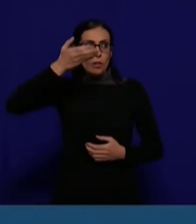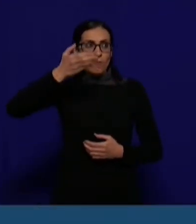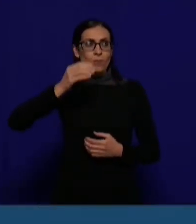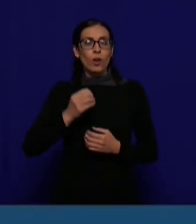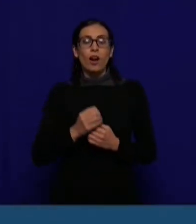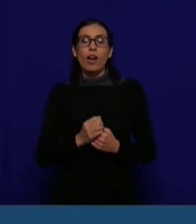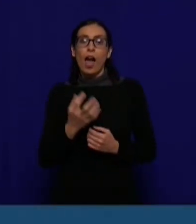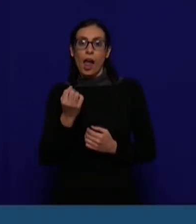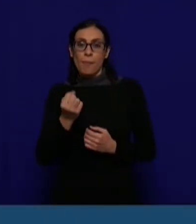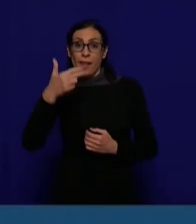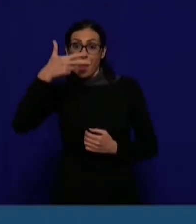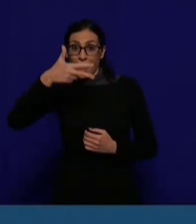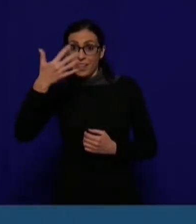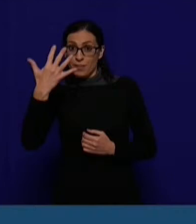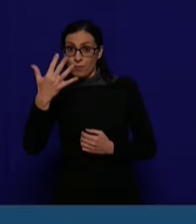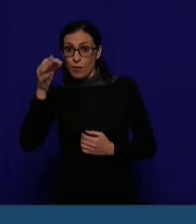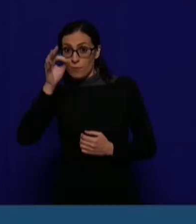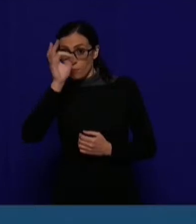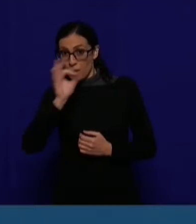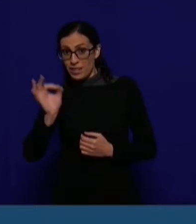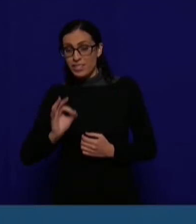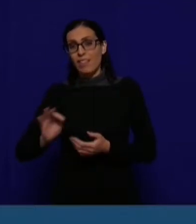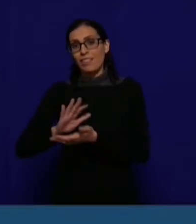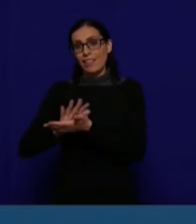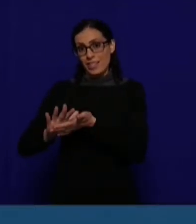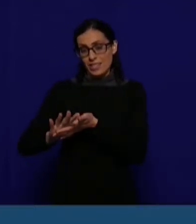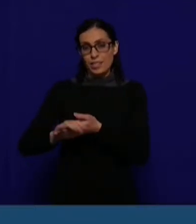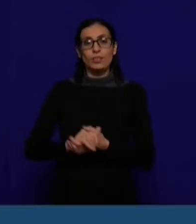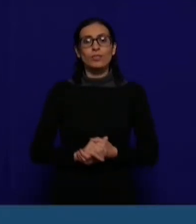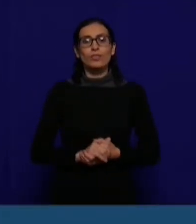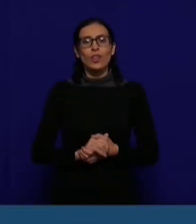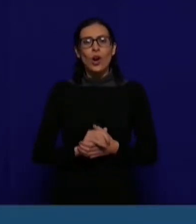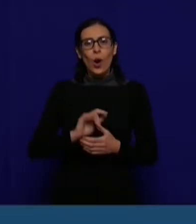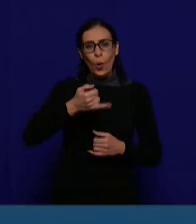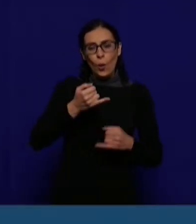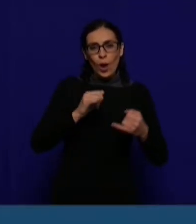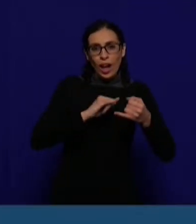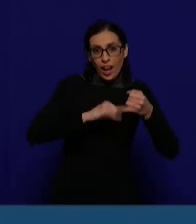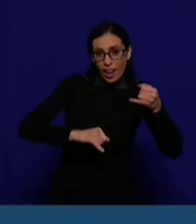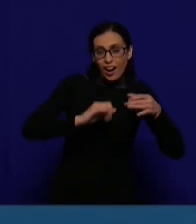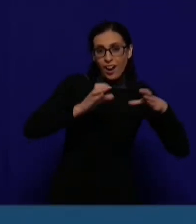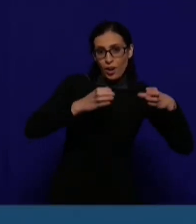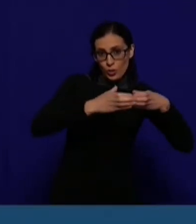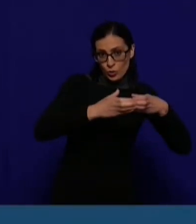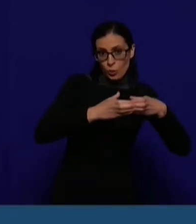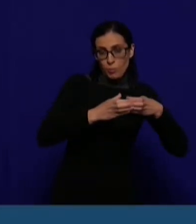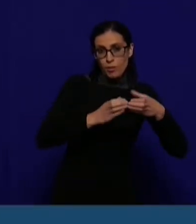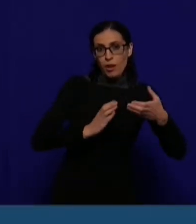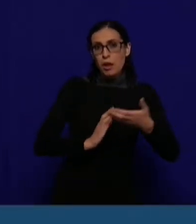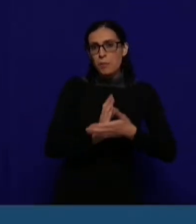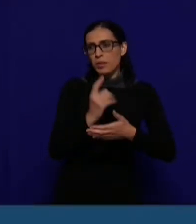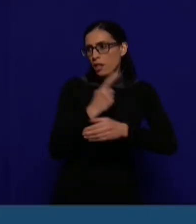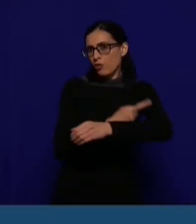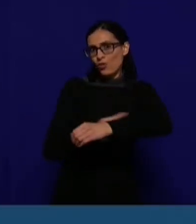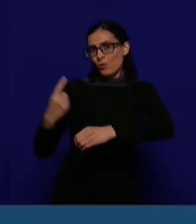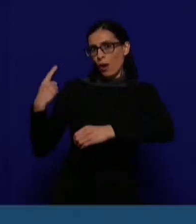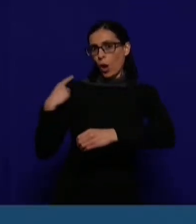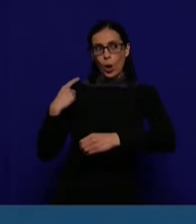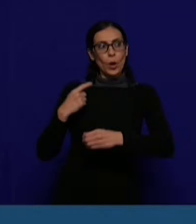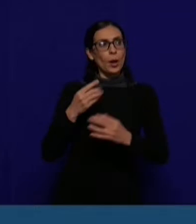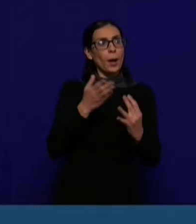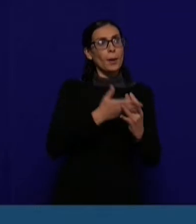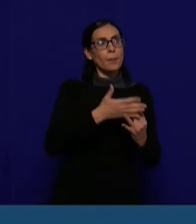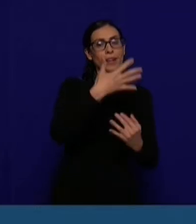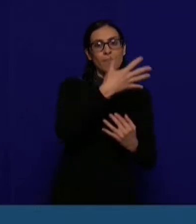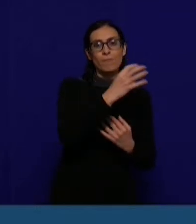għandna 85% li huma vaccinated u l-aħħar grupp li ftaħna ġimagħtejn ilu li huwa ta' bejn 50 u 59